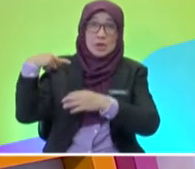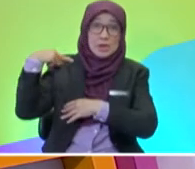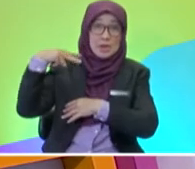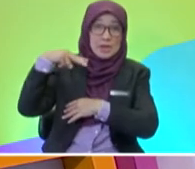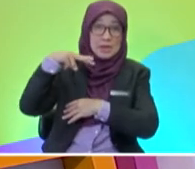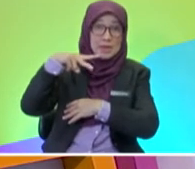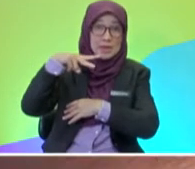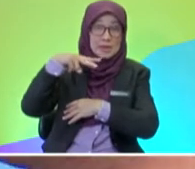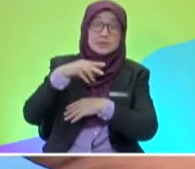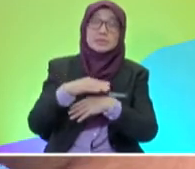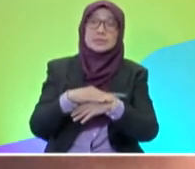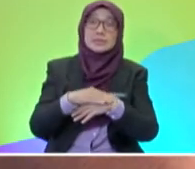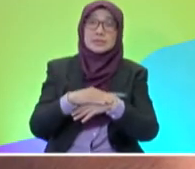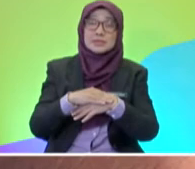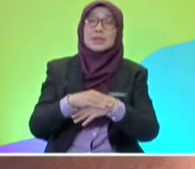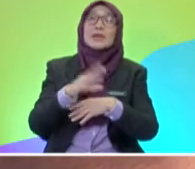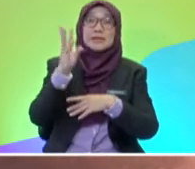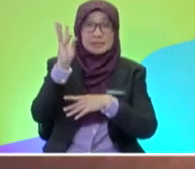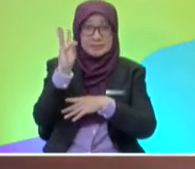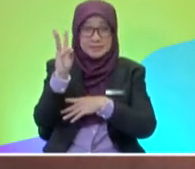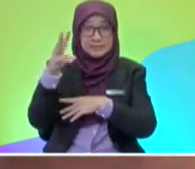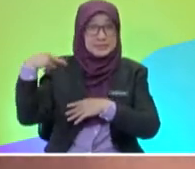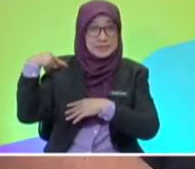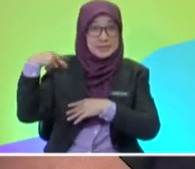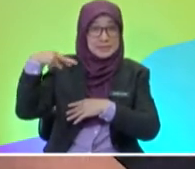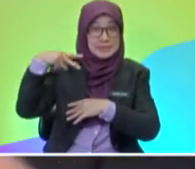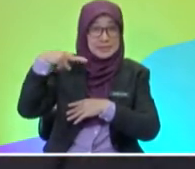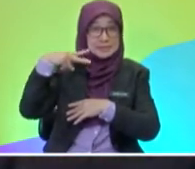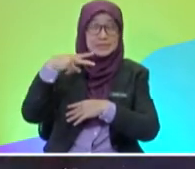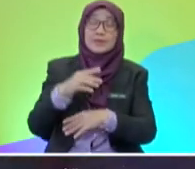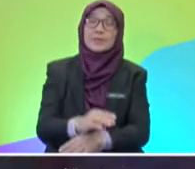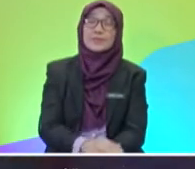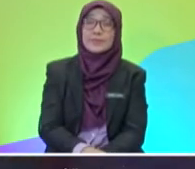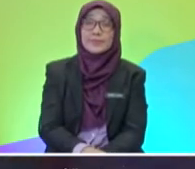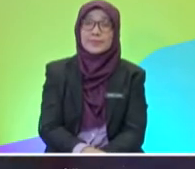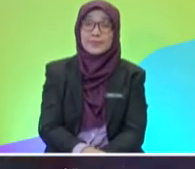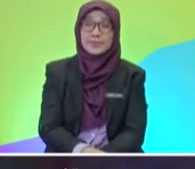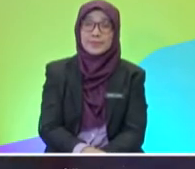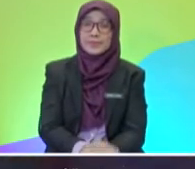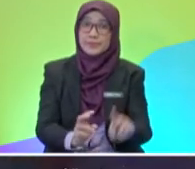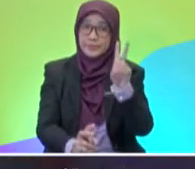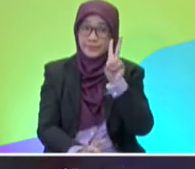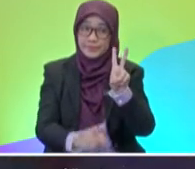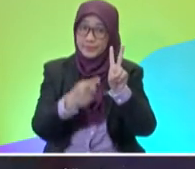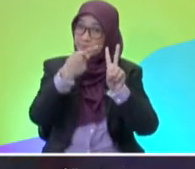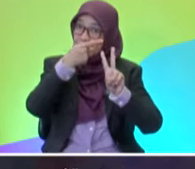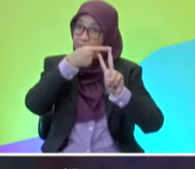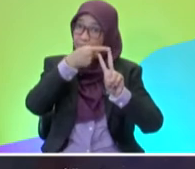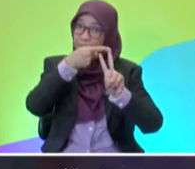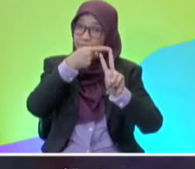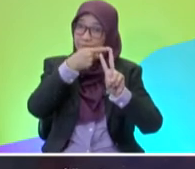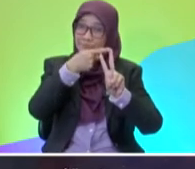if you count, there are six in total. Legs. Okay, now the second one. I'm seeing a